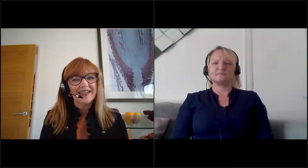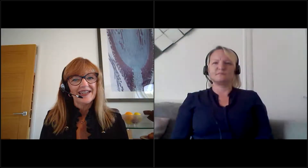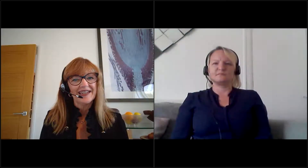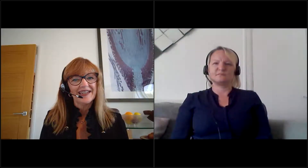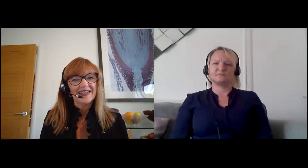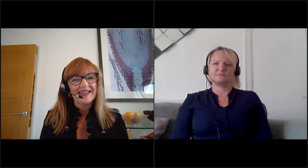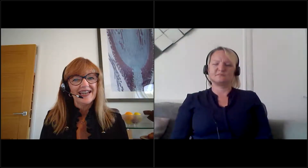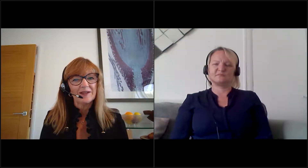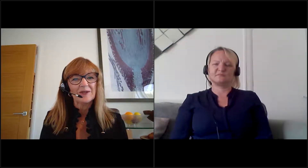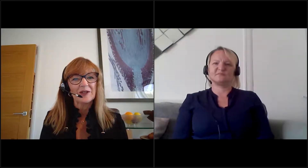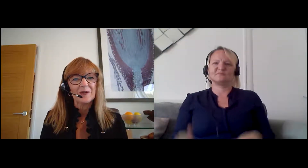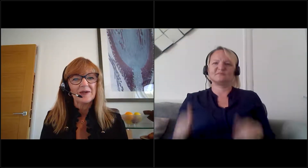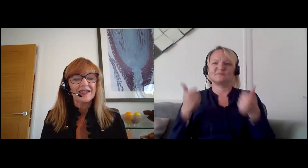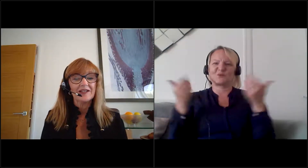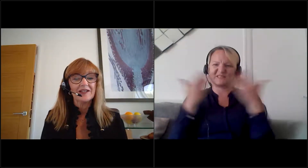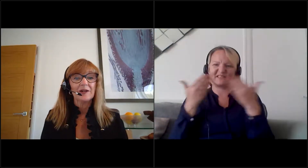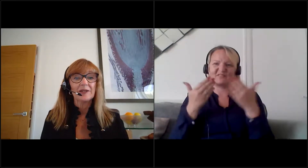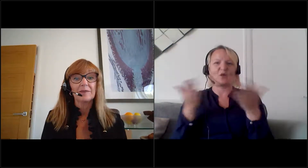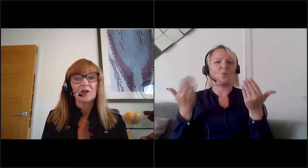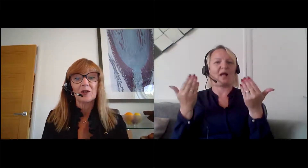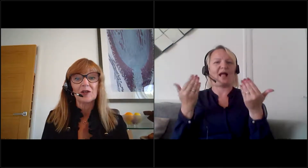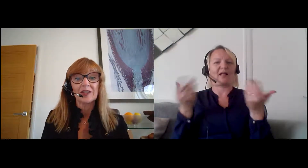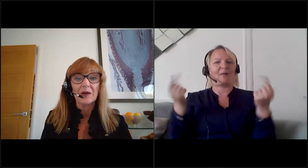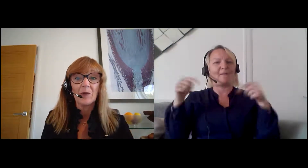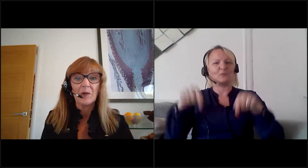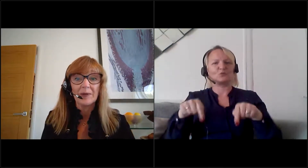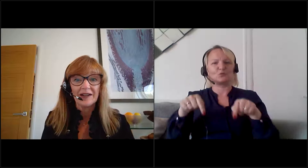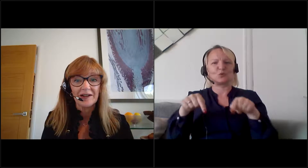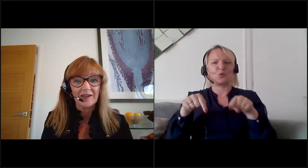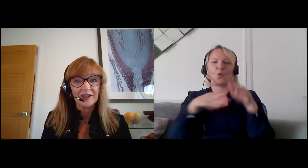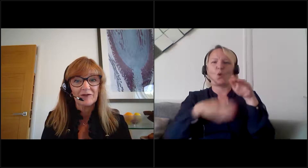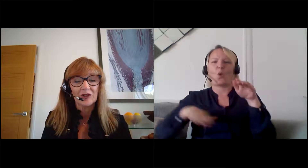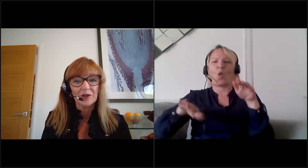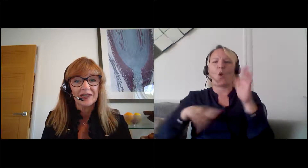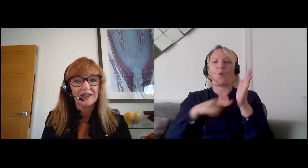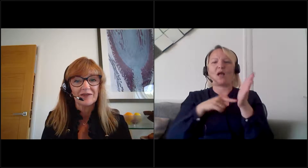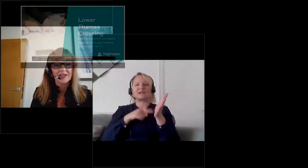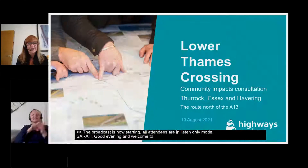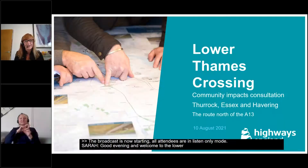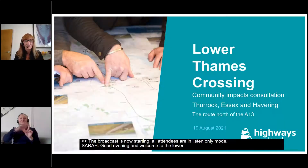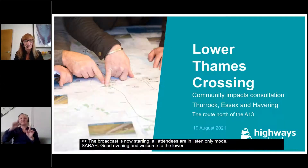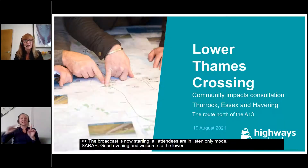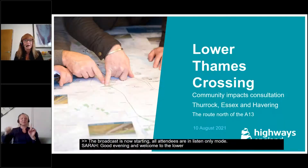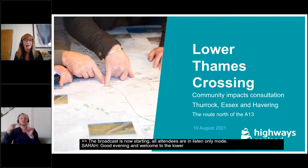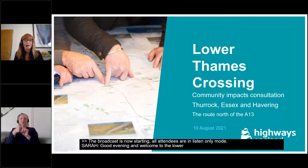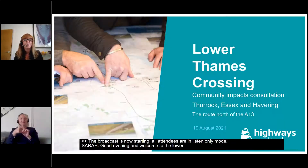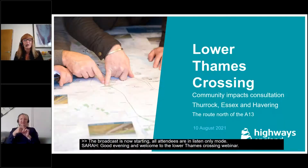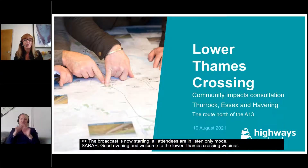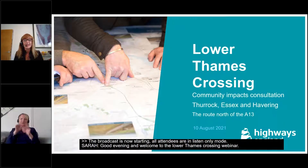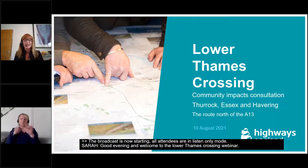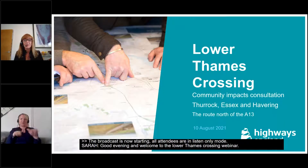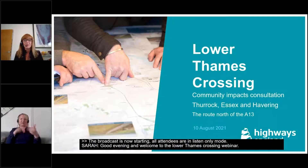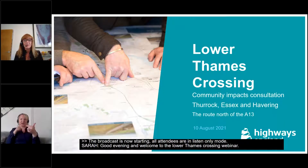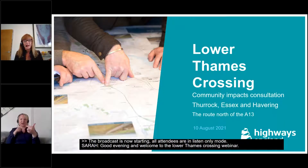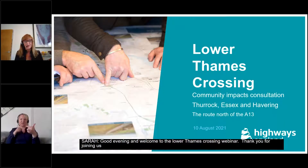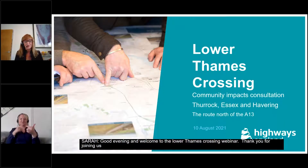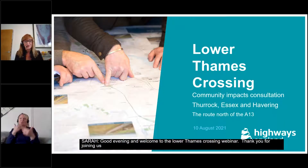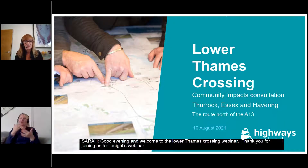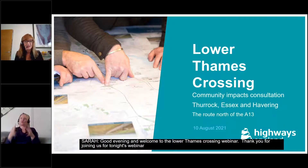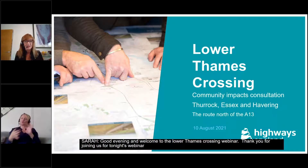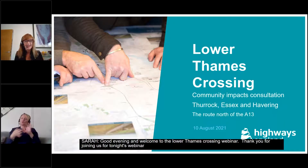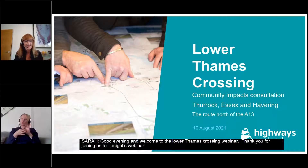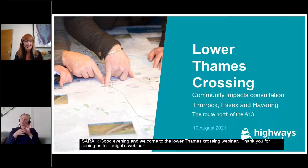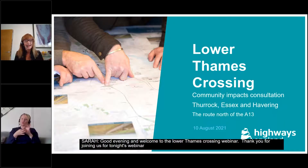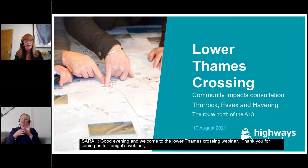Good evening and welcome to the Lower Thames Crossing webinar. Thank you for joining us for tonight's webinar about the Community